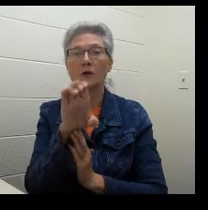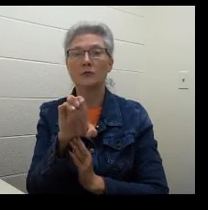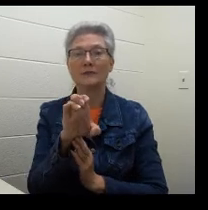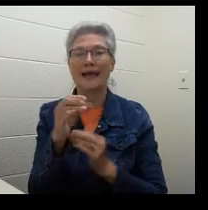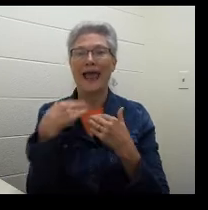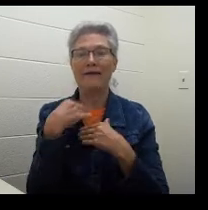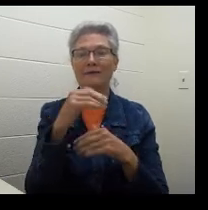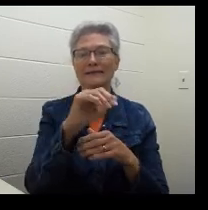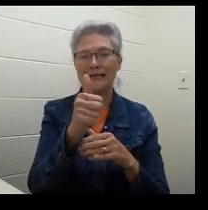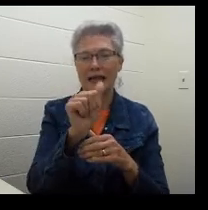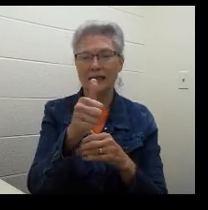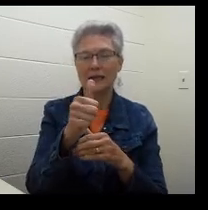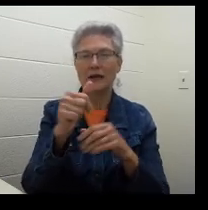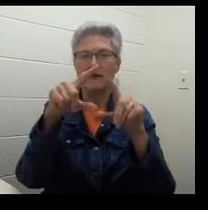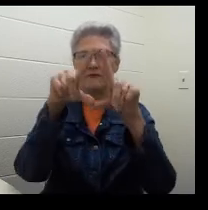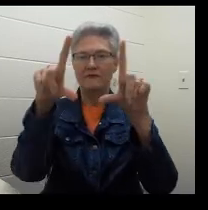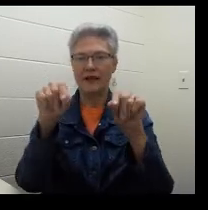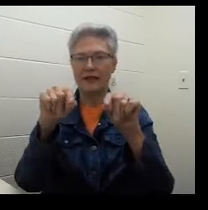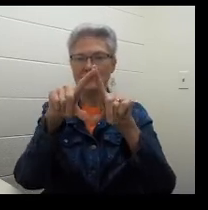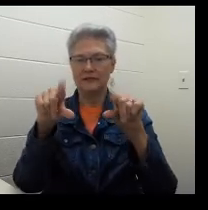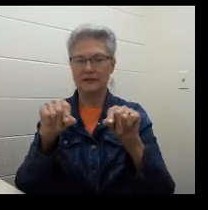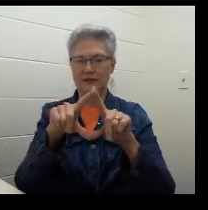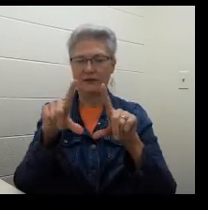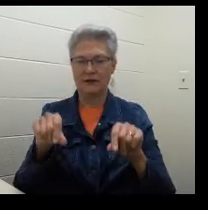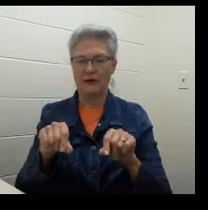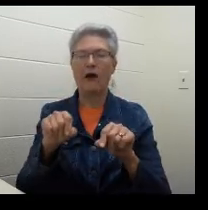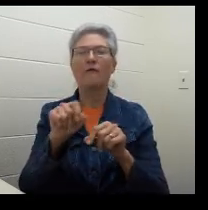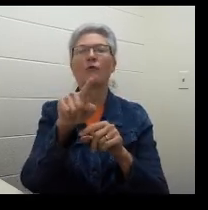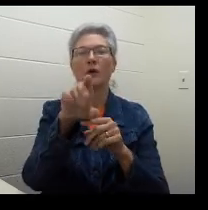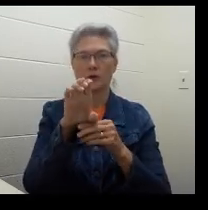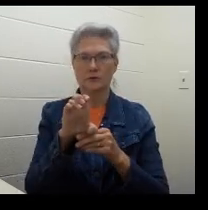10 extra hundreds. So I'll show you now.